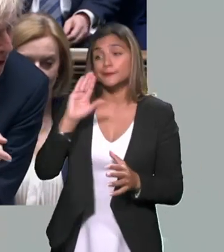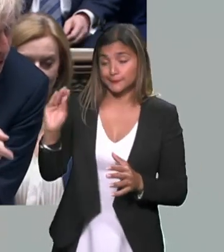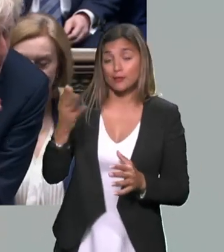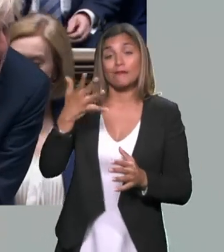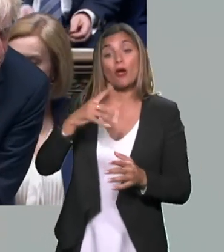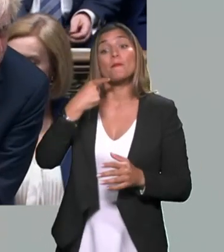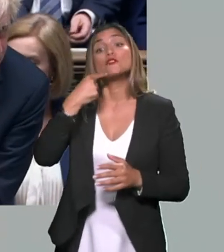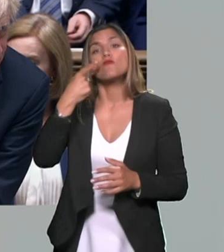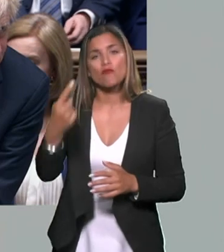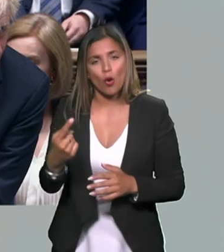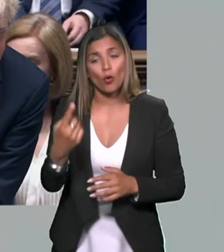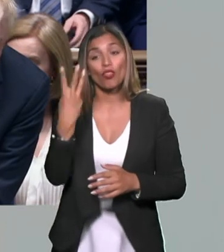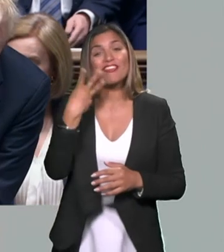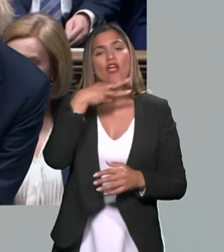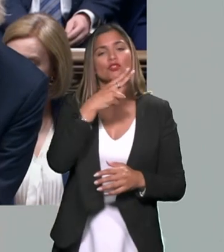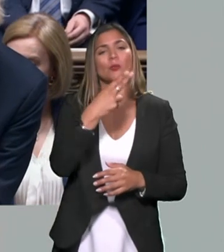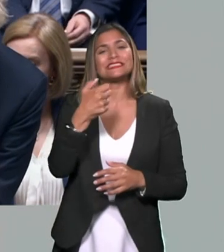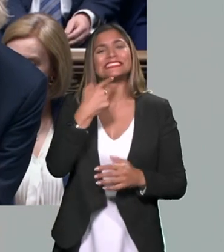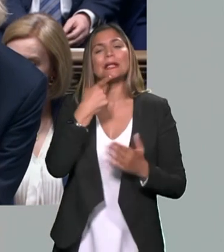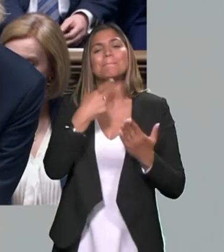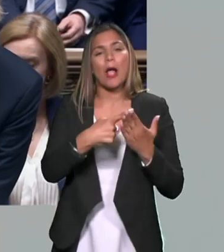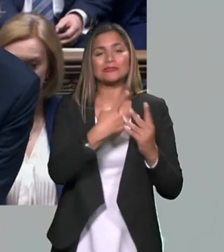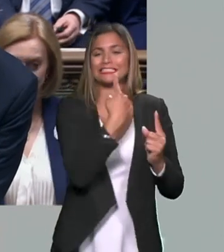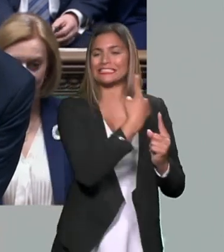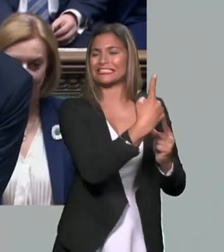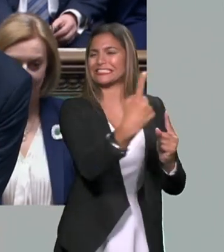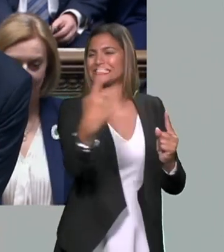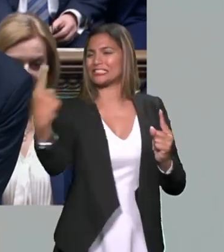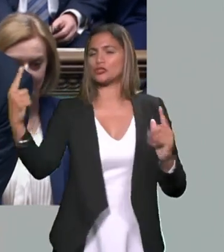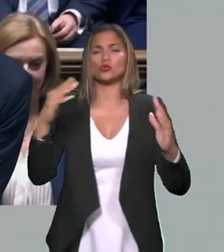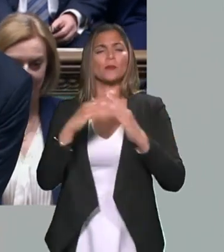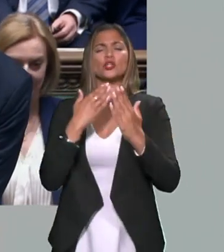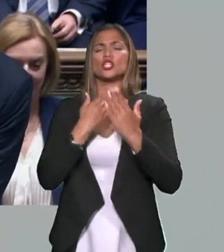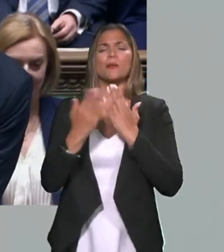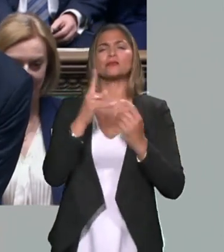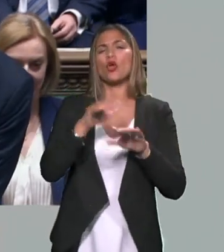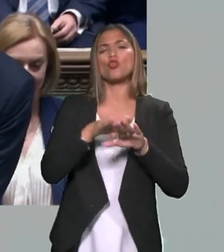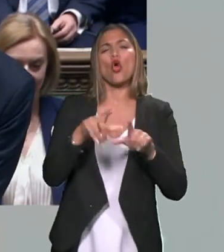from tomorrow, £326 is arriving. Never mind non-doms, Mr. Speaker.